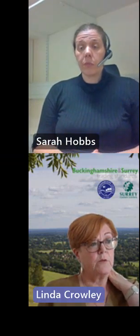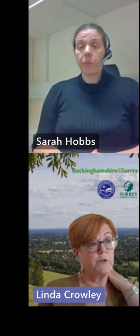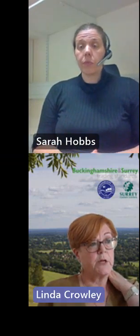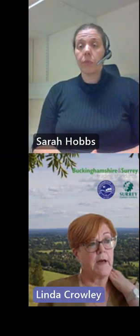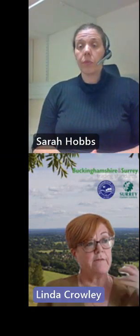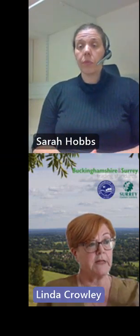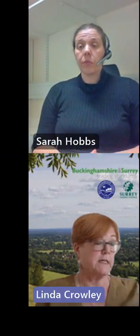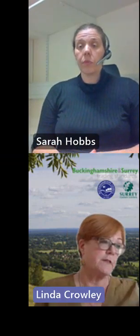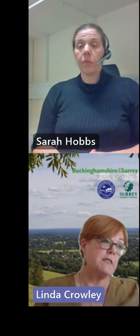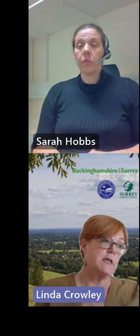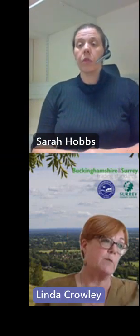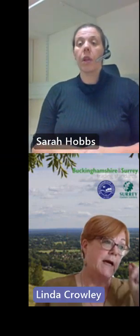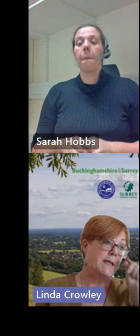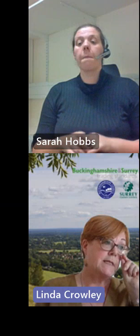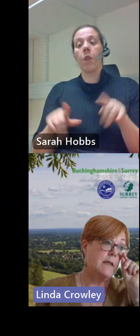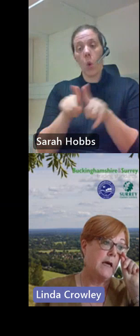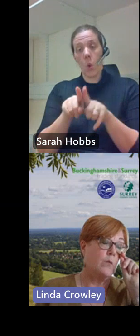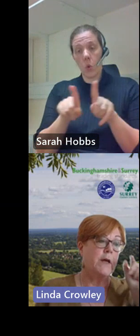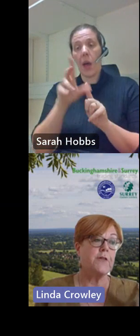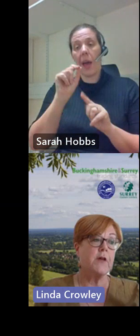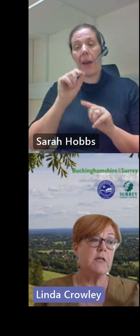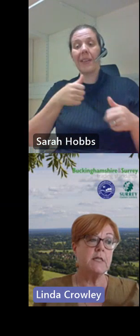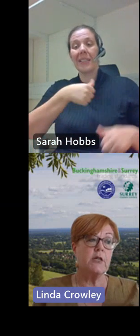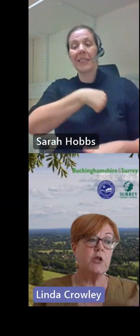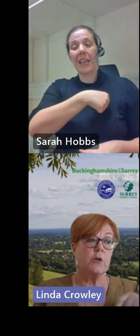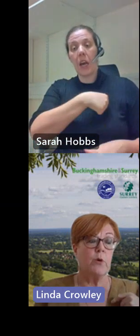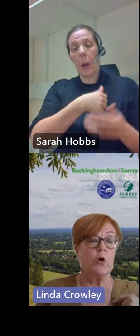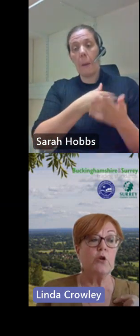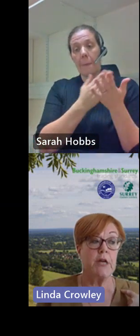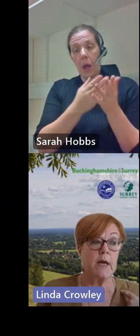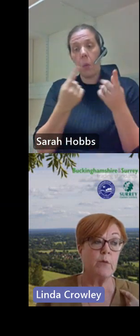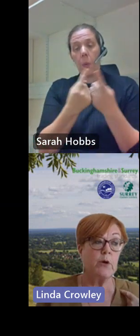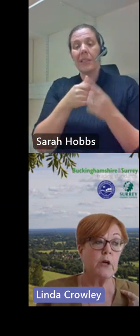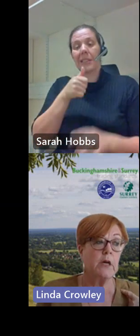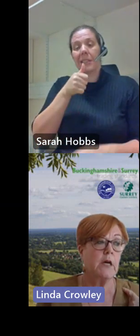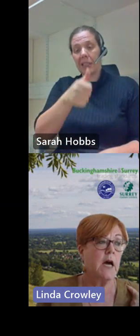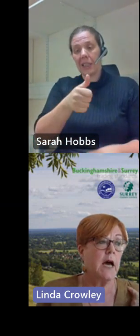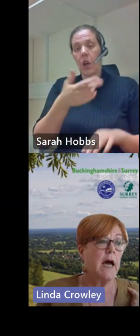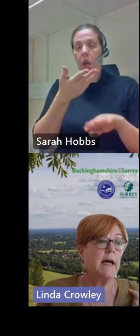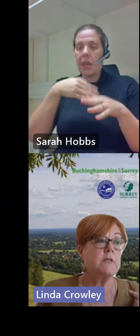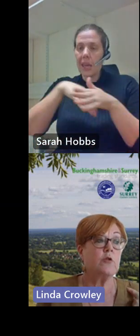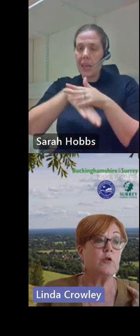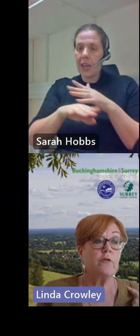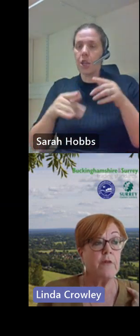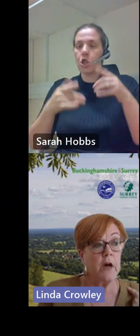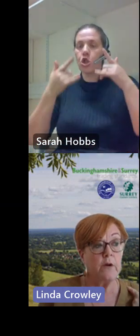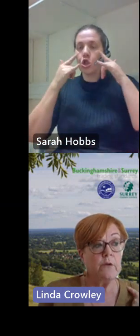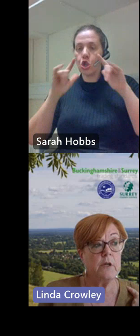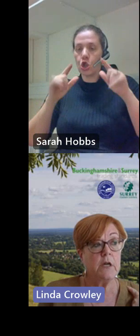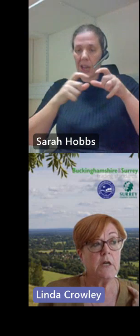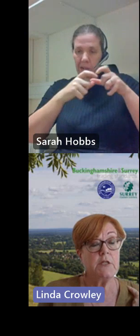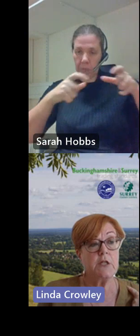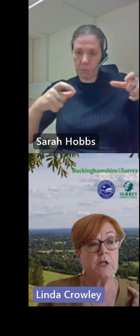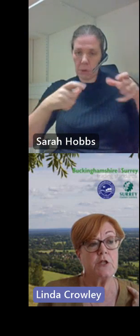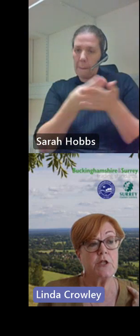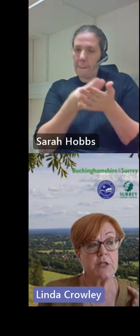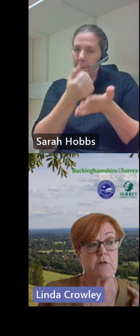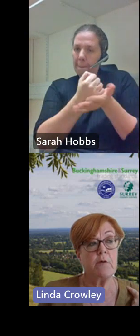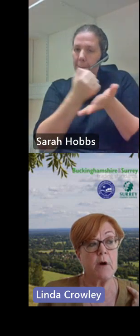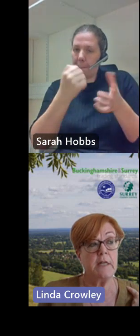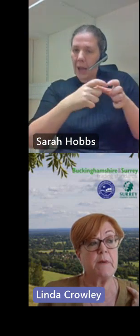And they also have the sticker packs in there with stickers you can put on your checkbook and on your phone